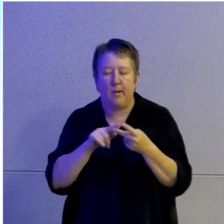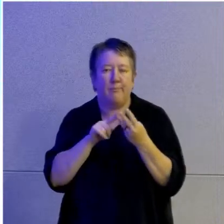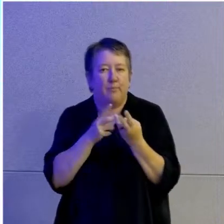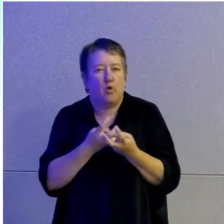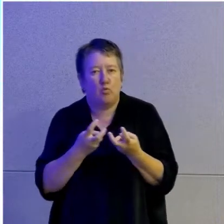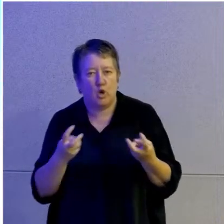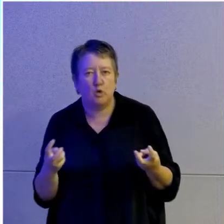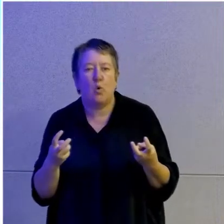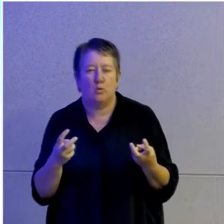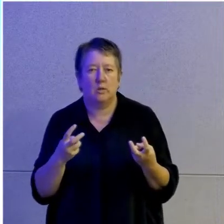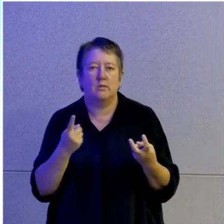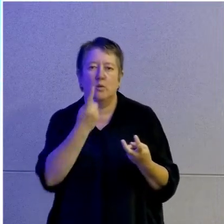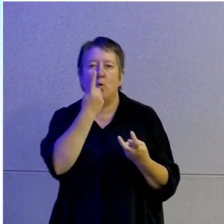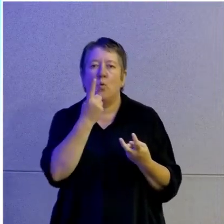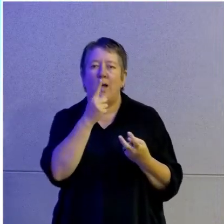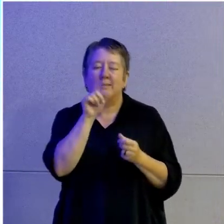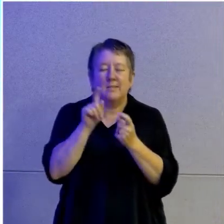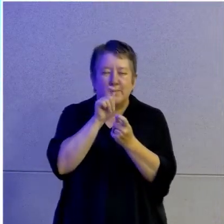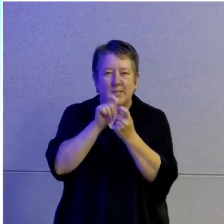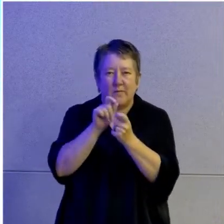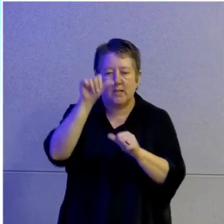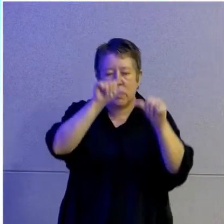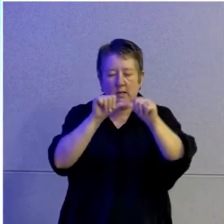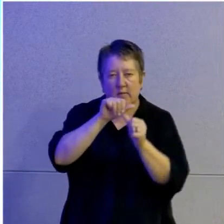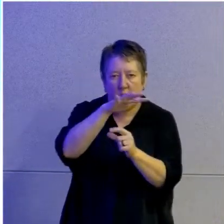in one specific scientific area with